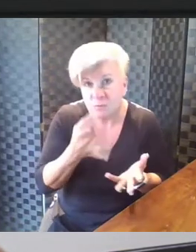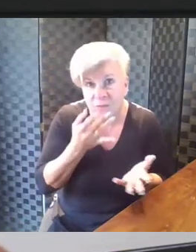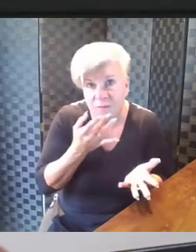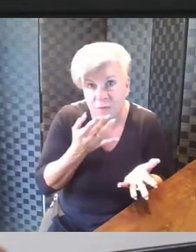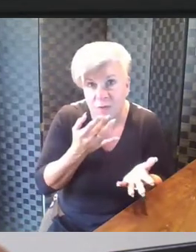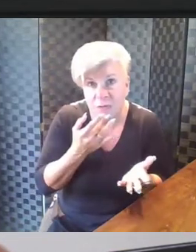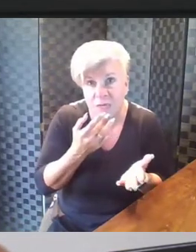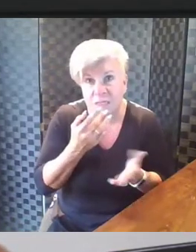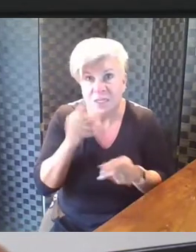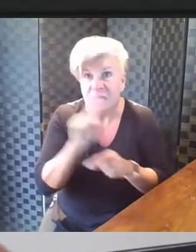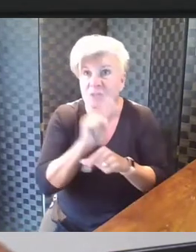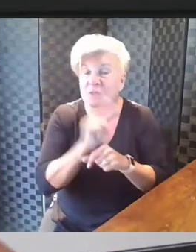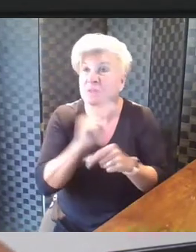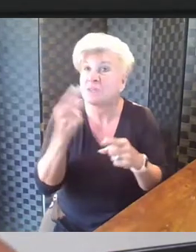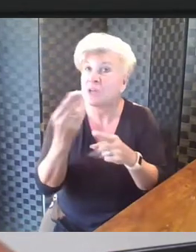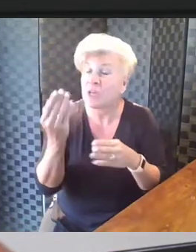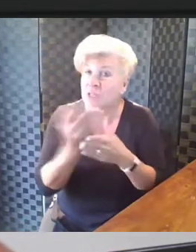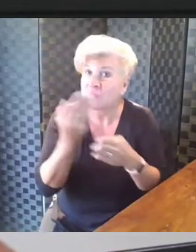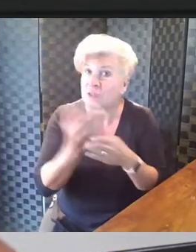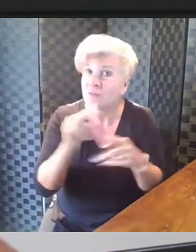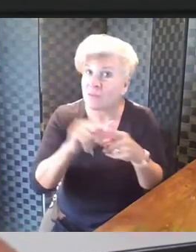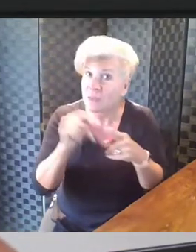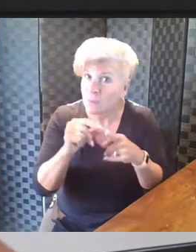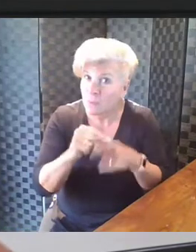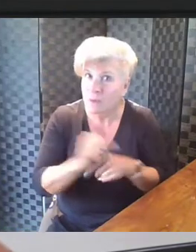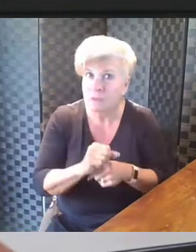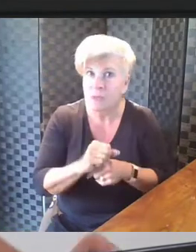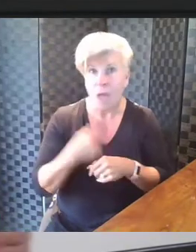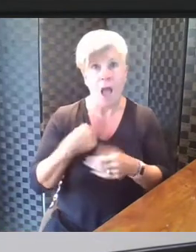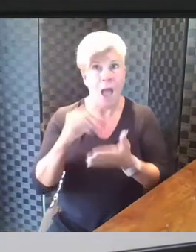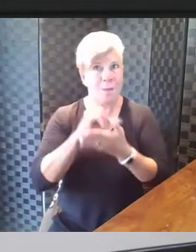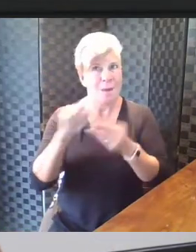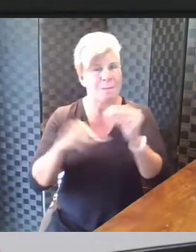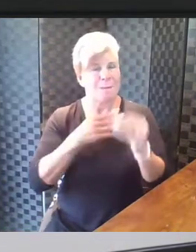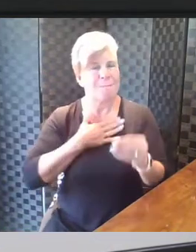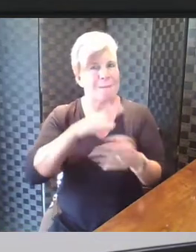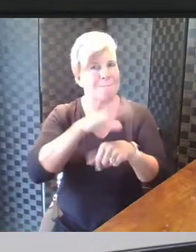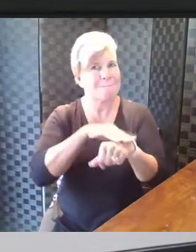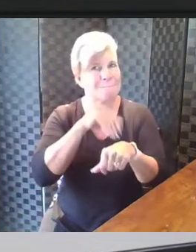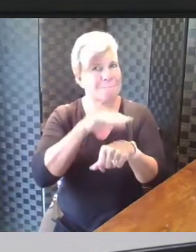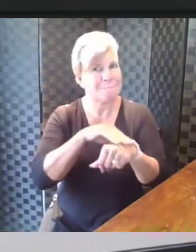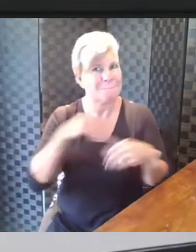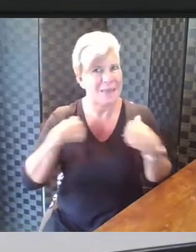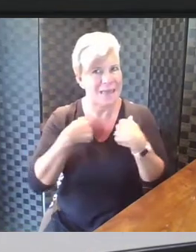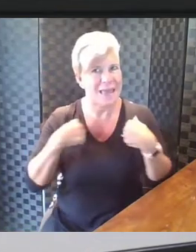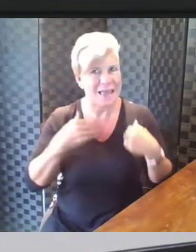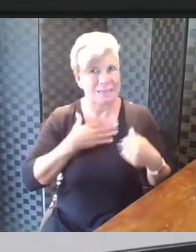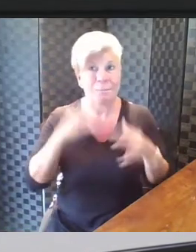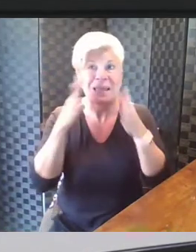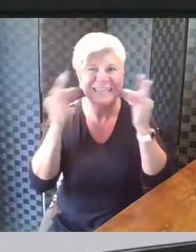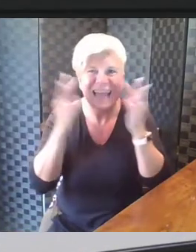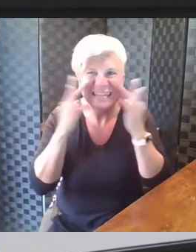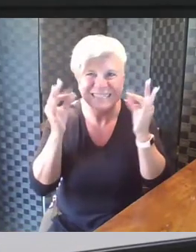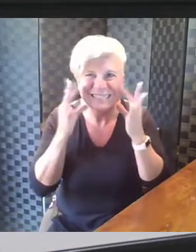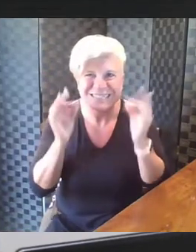used one of those new vocabulary words. I'm going to write you another story about my pets, though. This is a story about my cat.